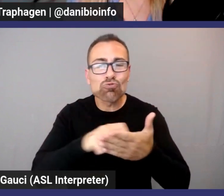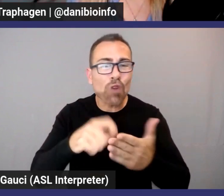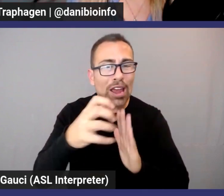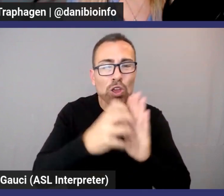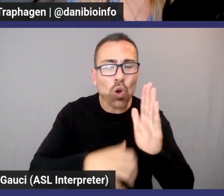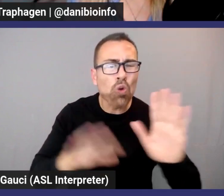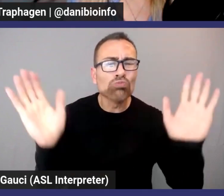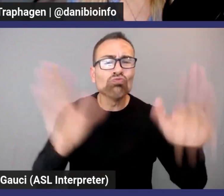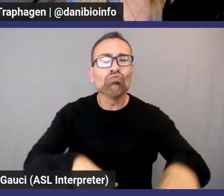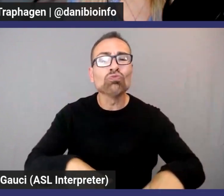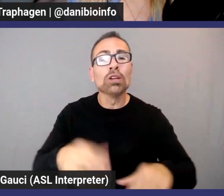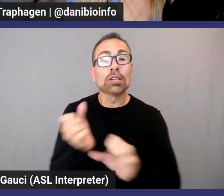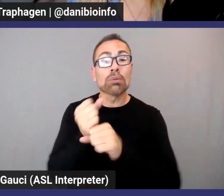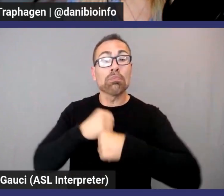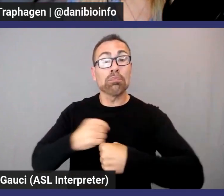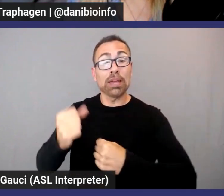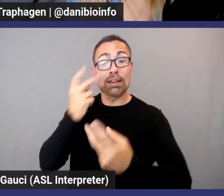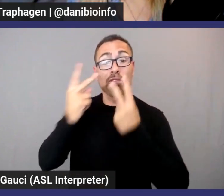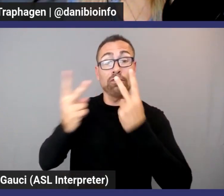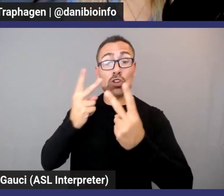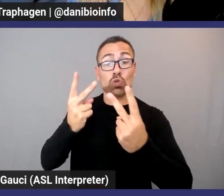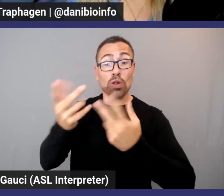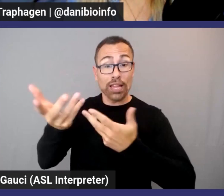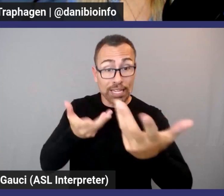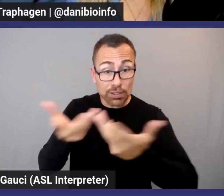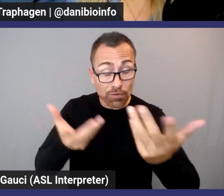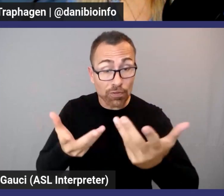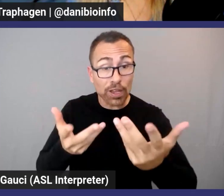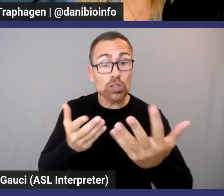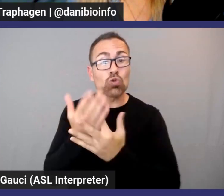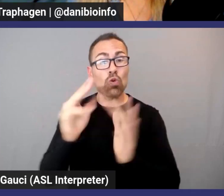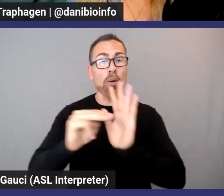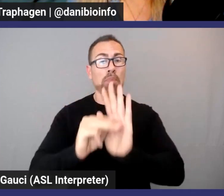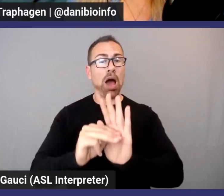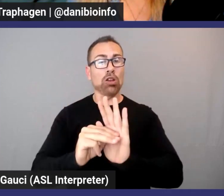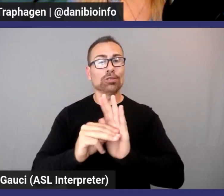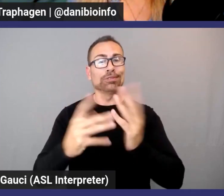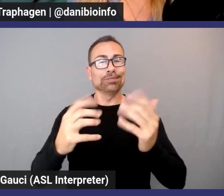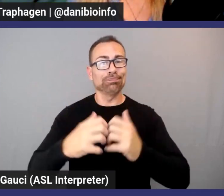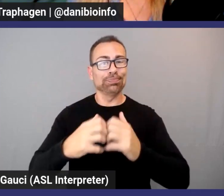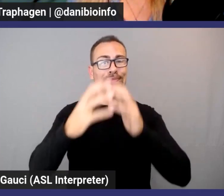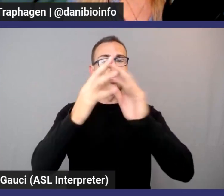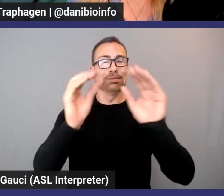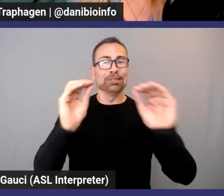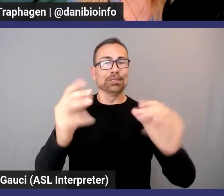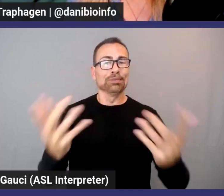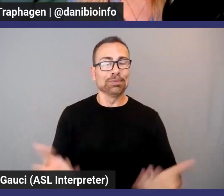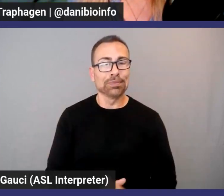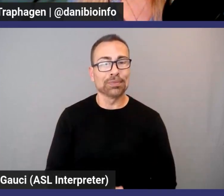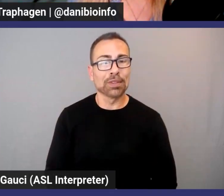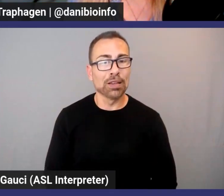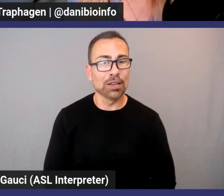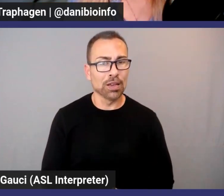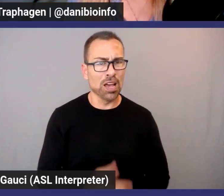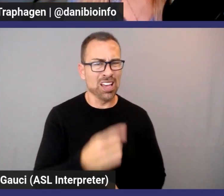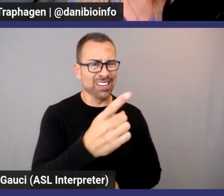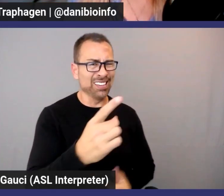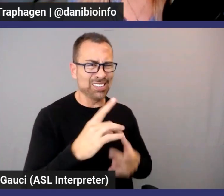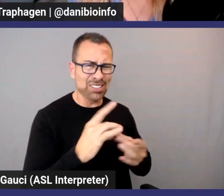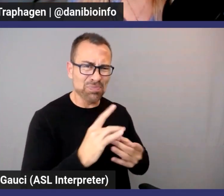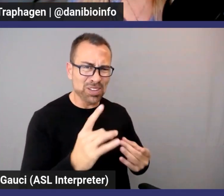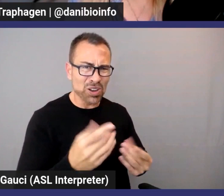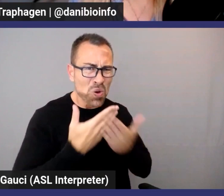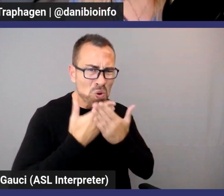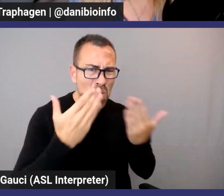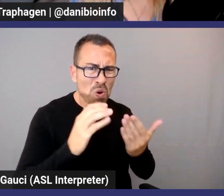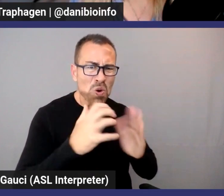scratch. You mentioned no code, so that seems pretty cool. And I imagine you're going to have a demo for us here pretty soon. But when we're working